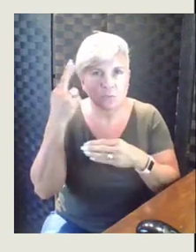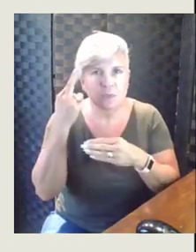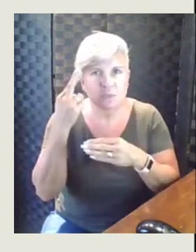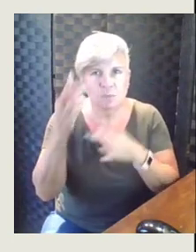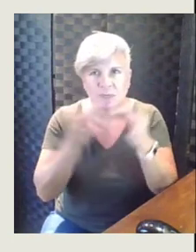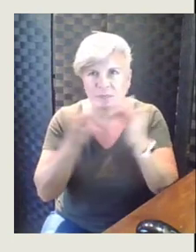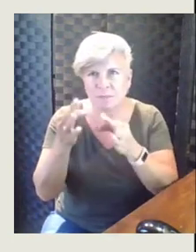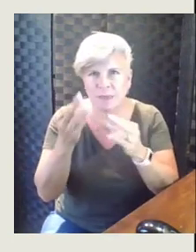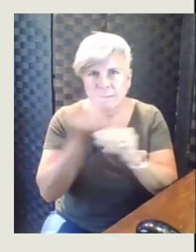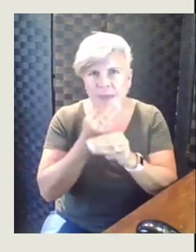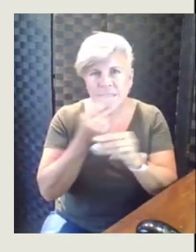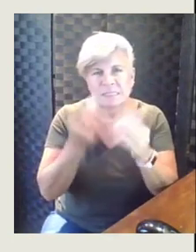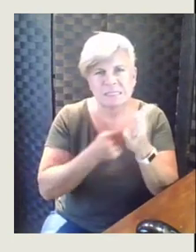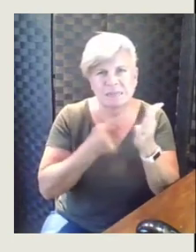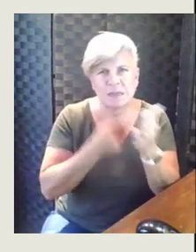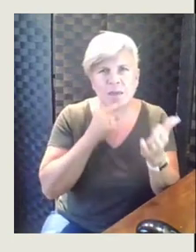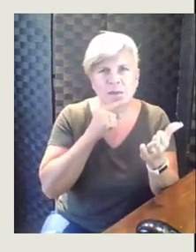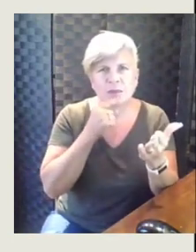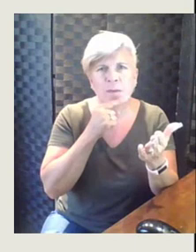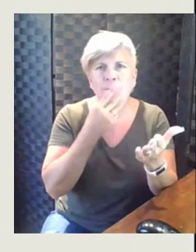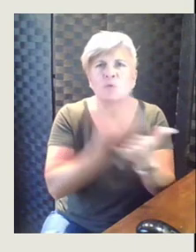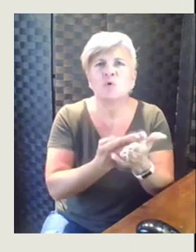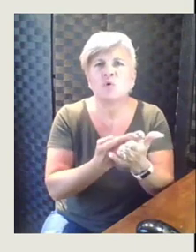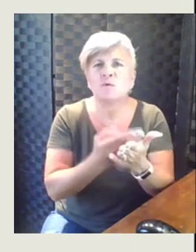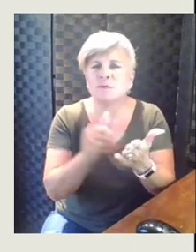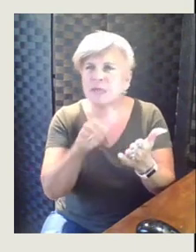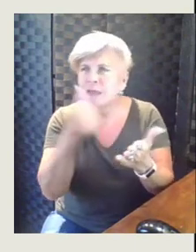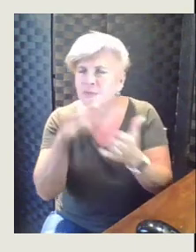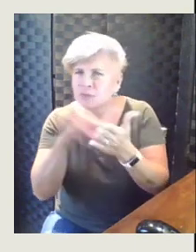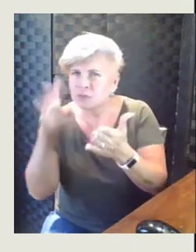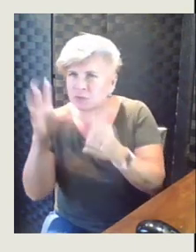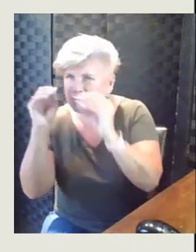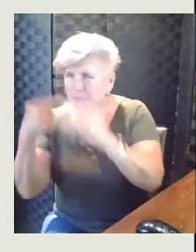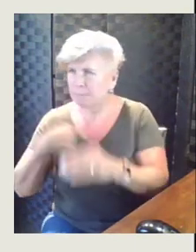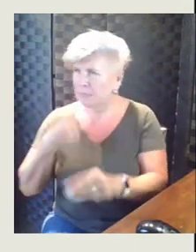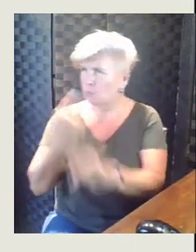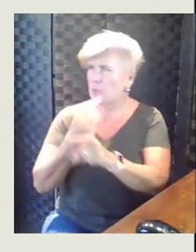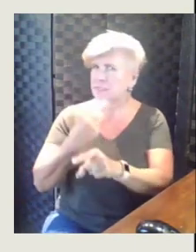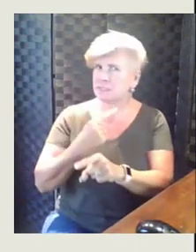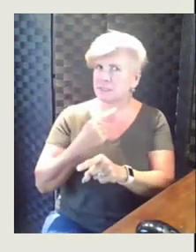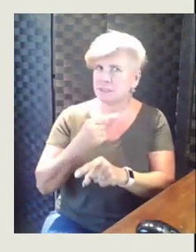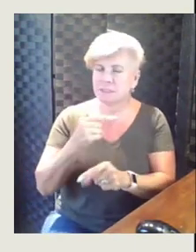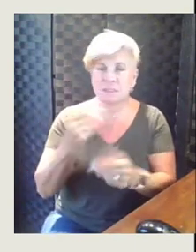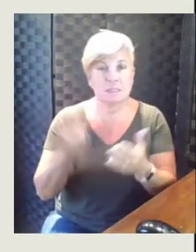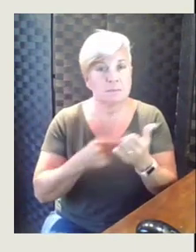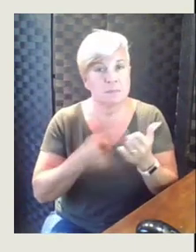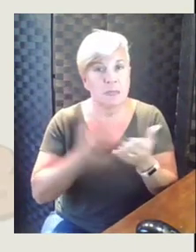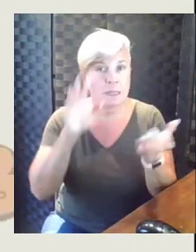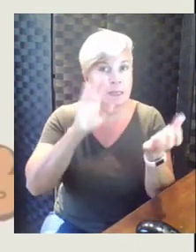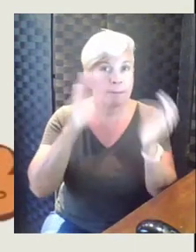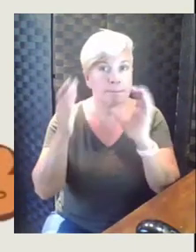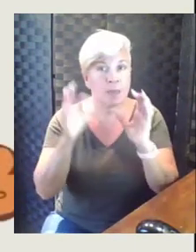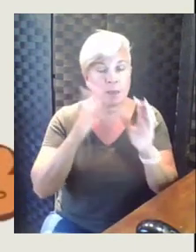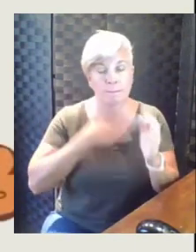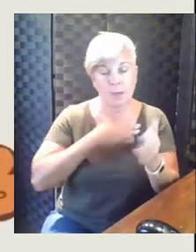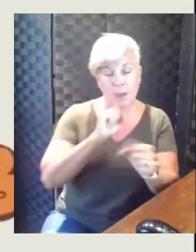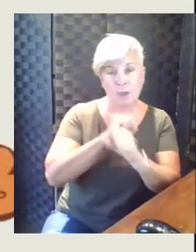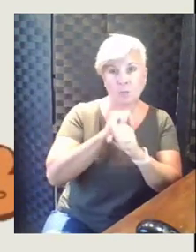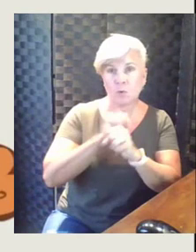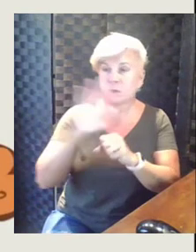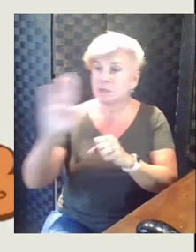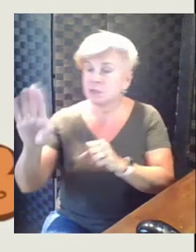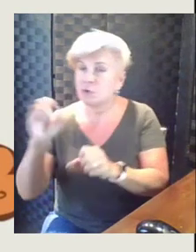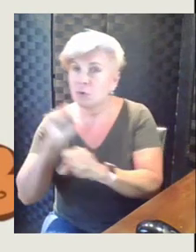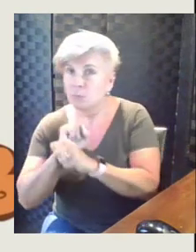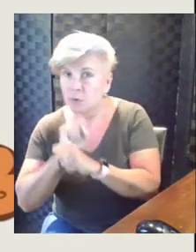math. Sometimes you need to prove to other students and teachers that you are correct. Other times you are comparing your strategy